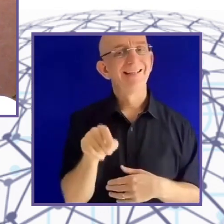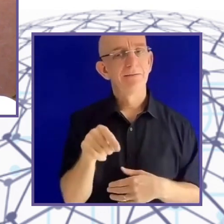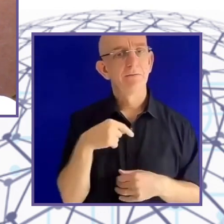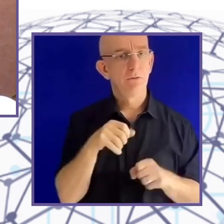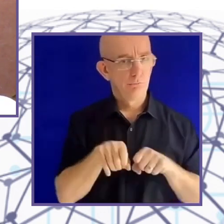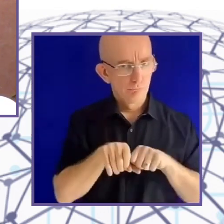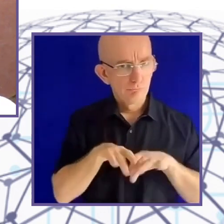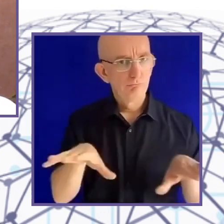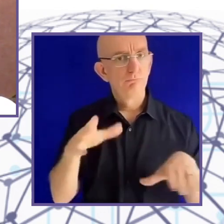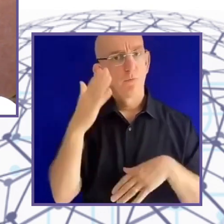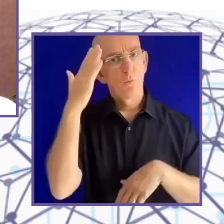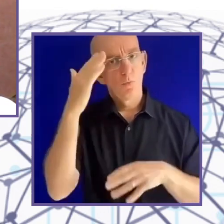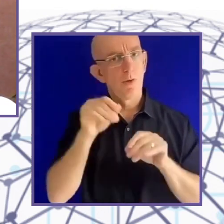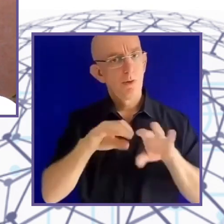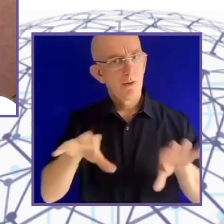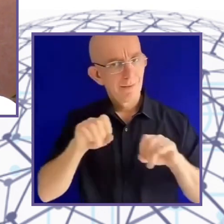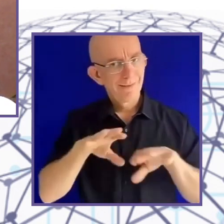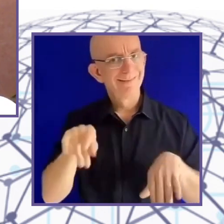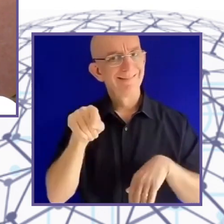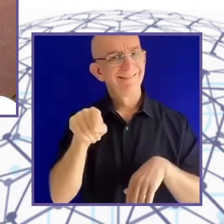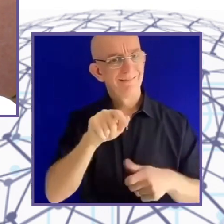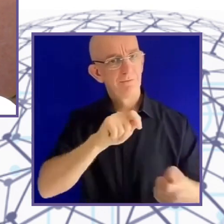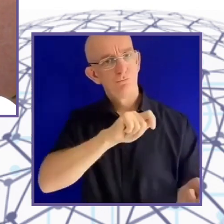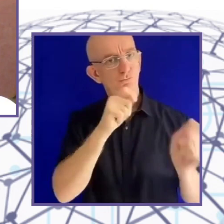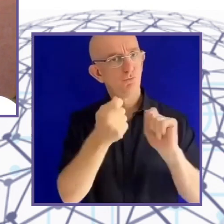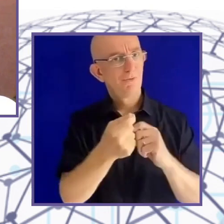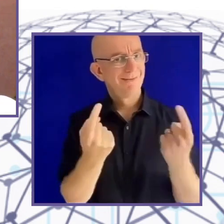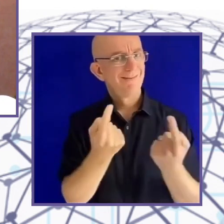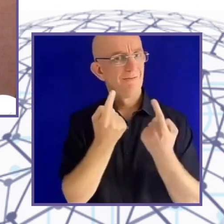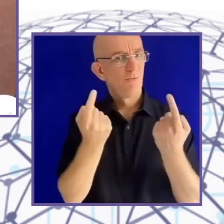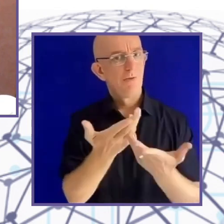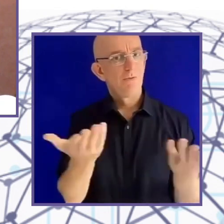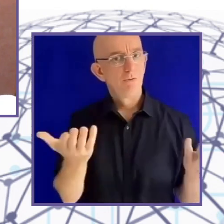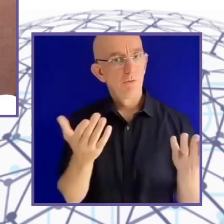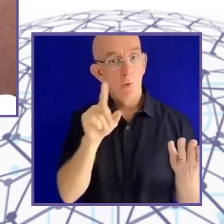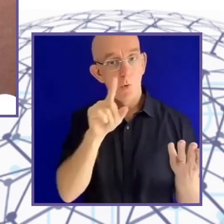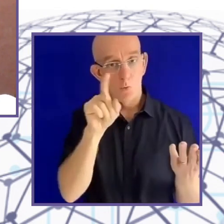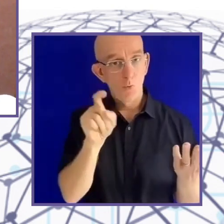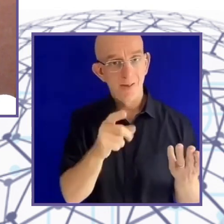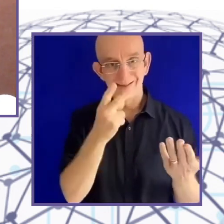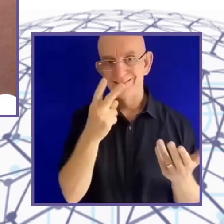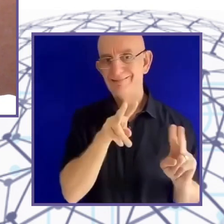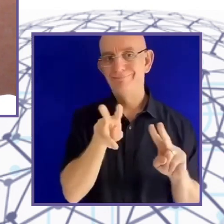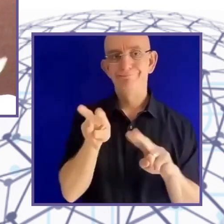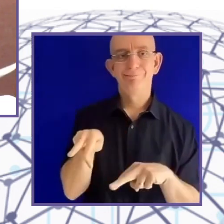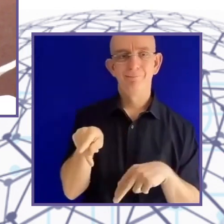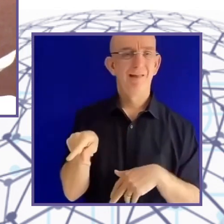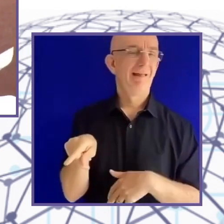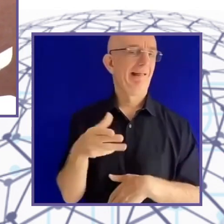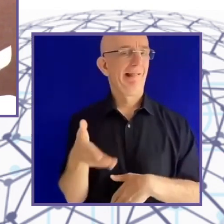this awareness raising to ensure that the model becomes sustainable.